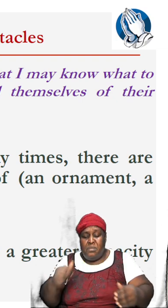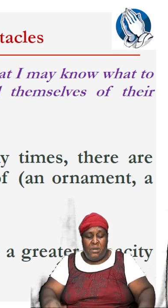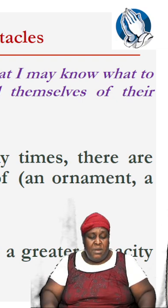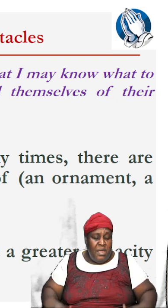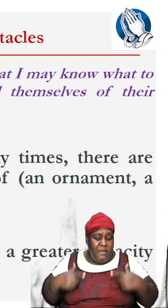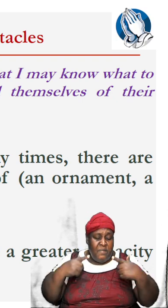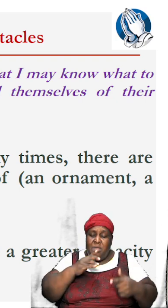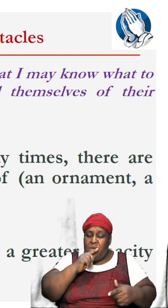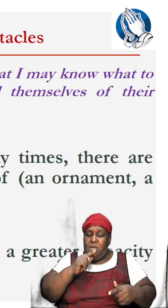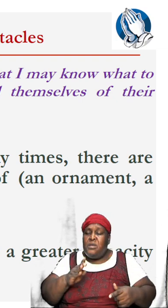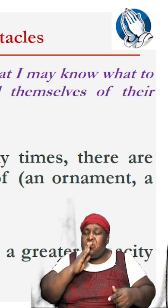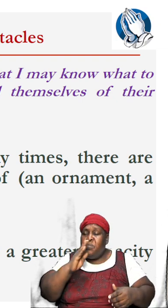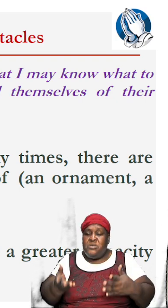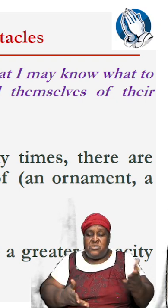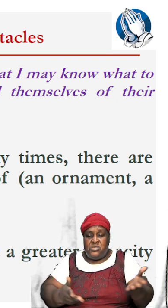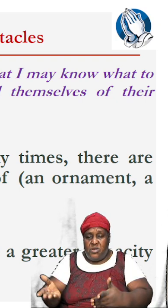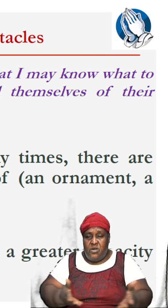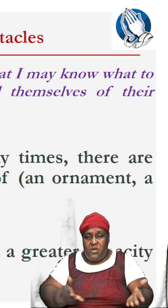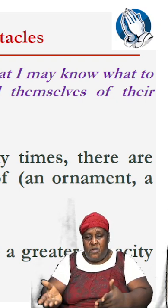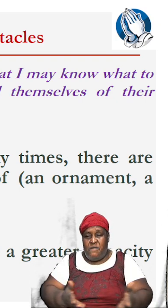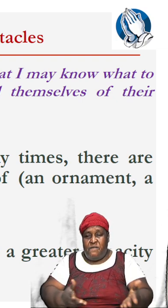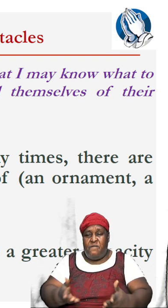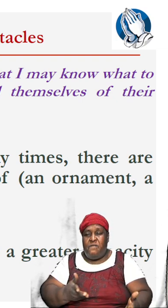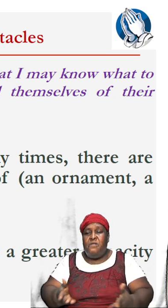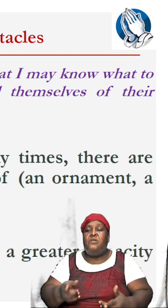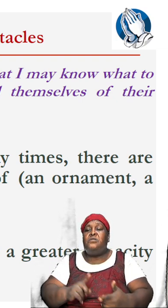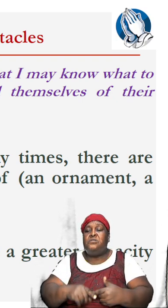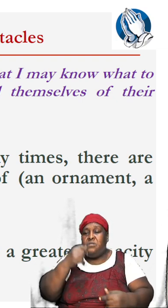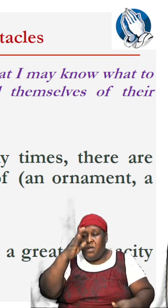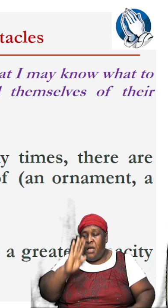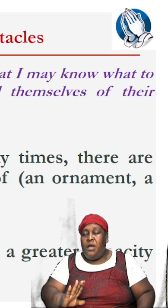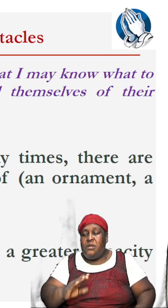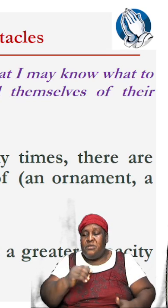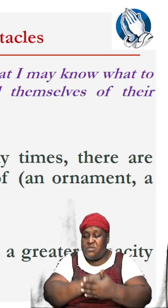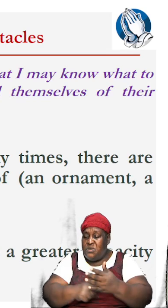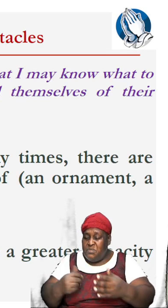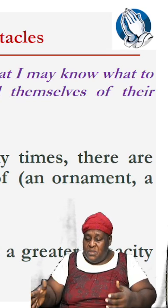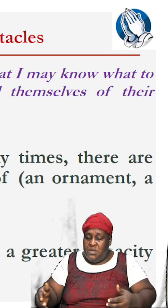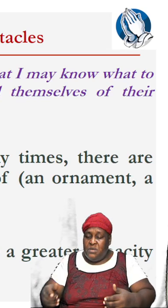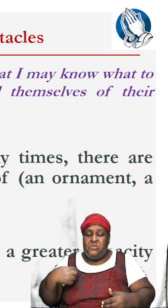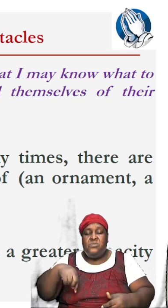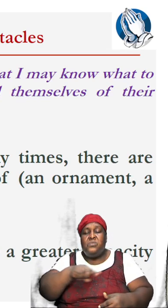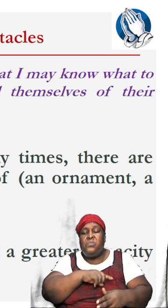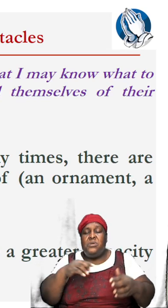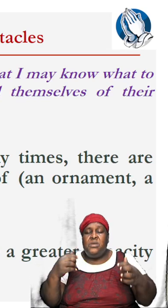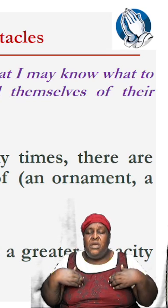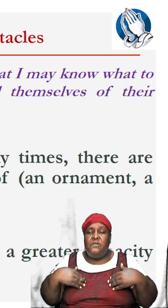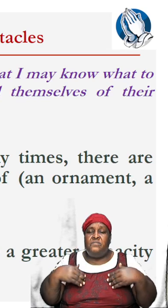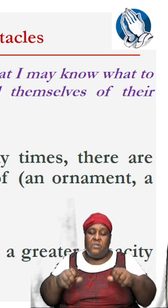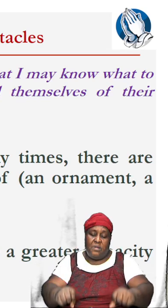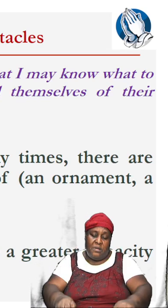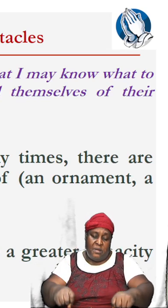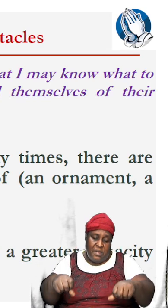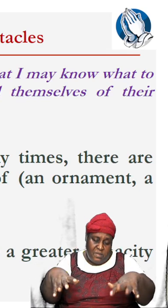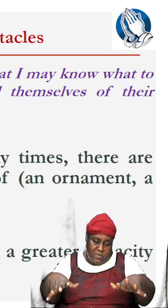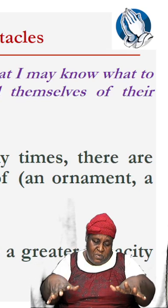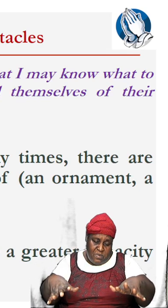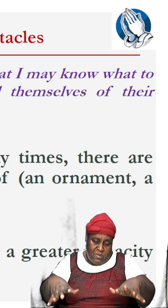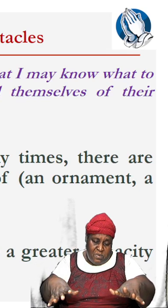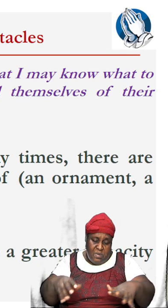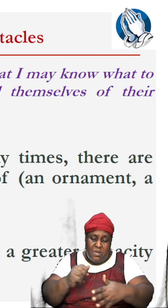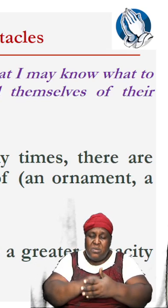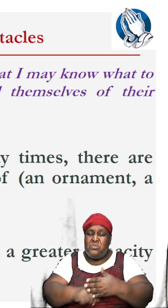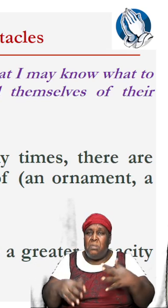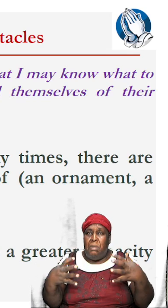Jesus. There are some little things that we have to let it go, my God. Some little anger in